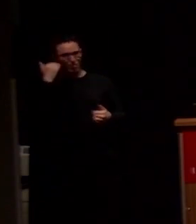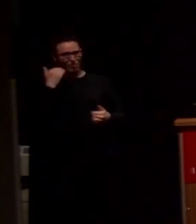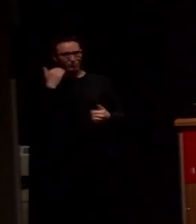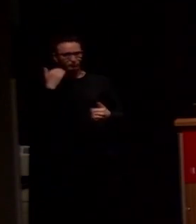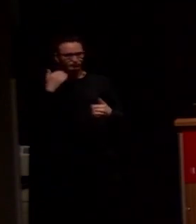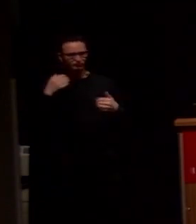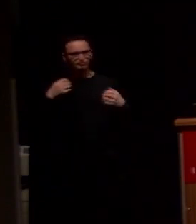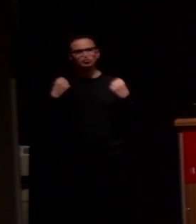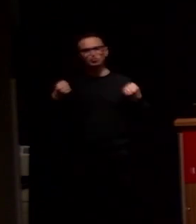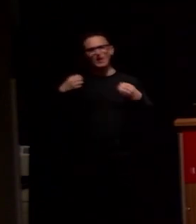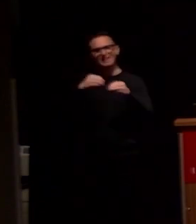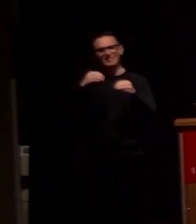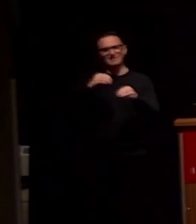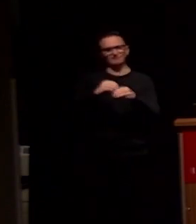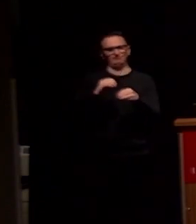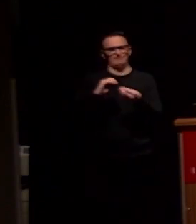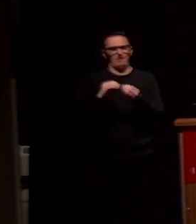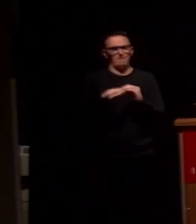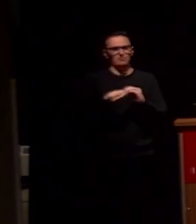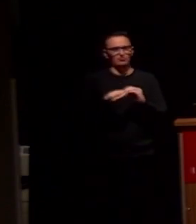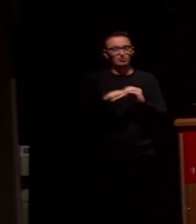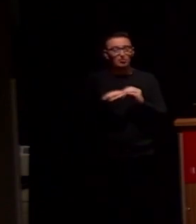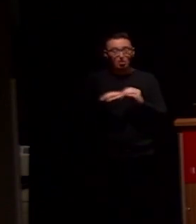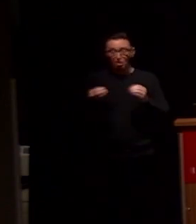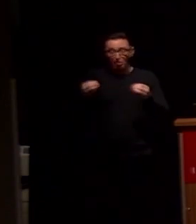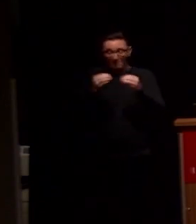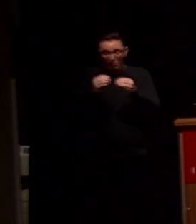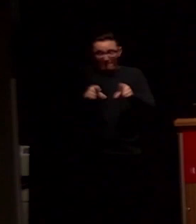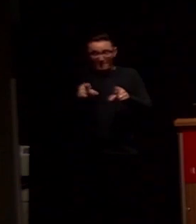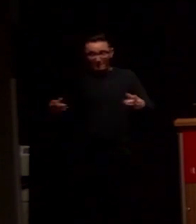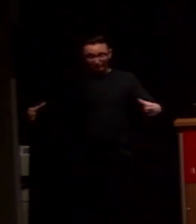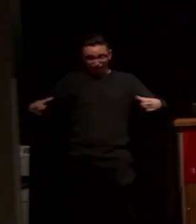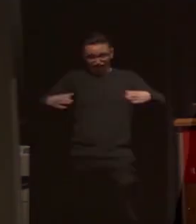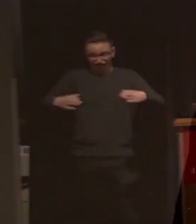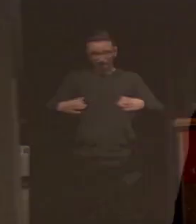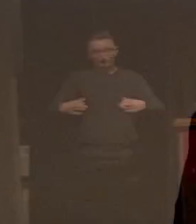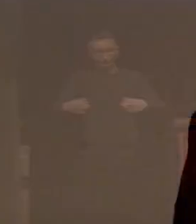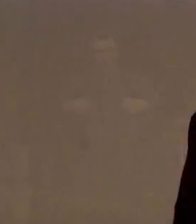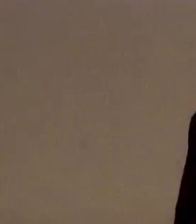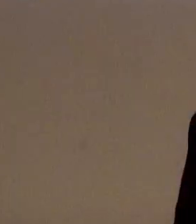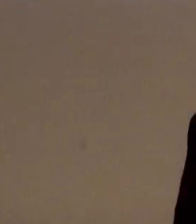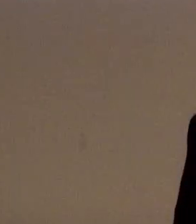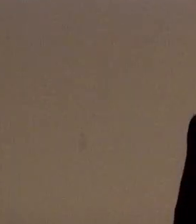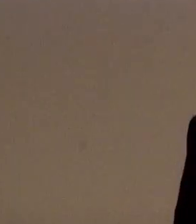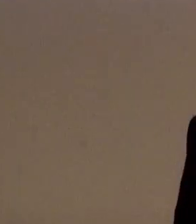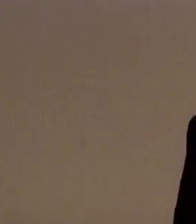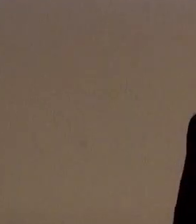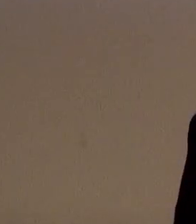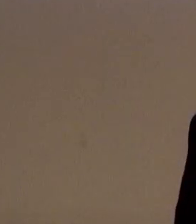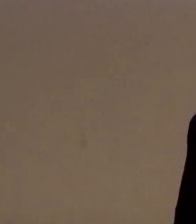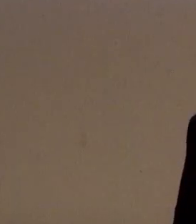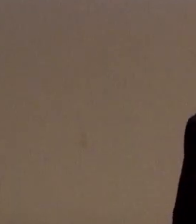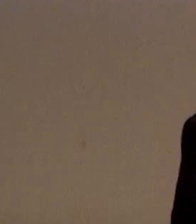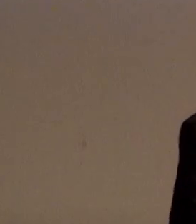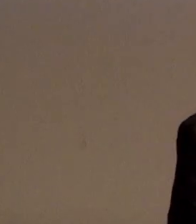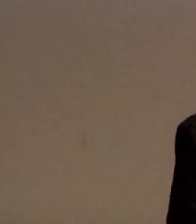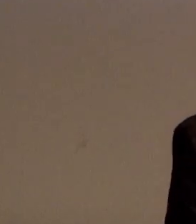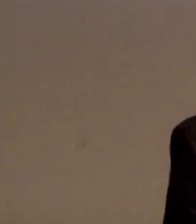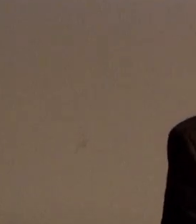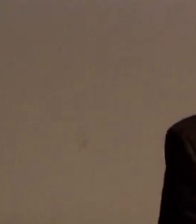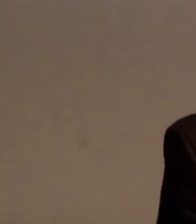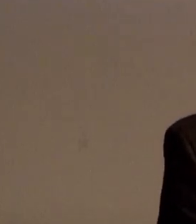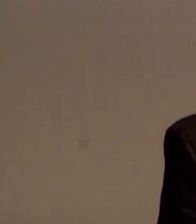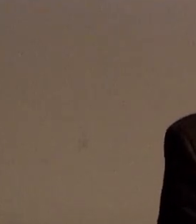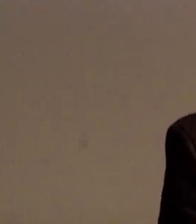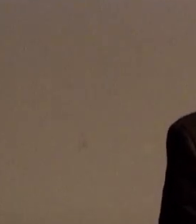people you can get together for your project or purpose, the stronger and more effective that you'll be. The reality is coalitions are really hard and a lot of